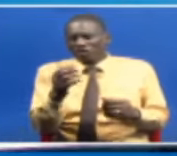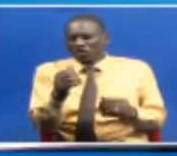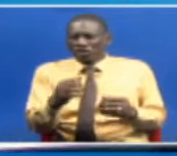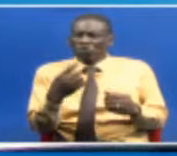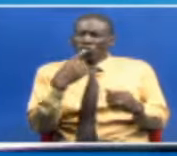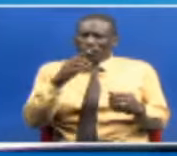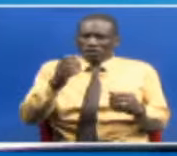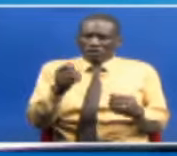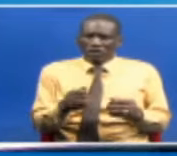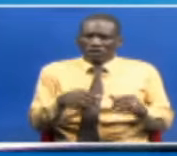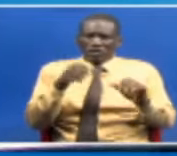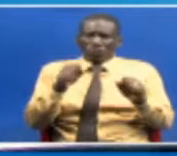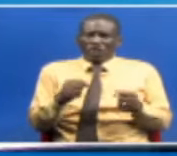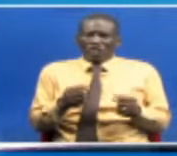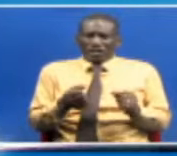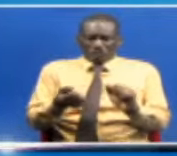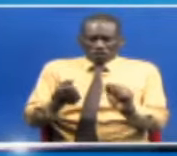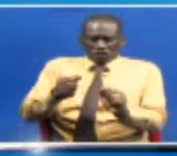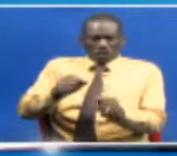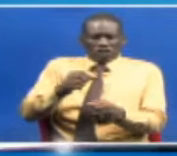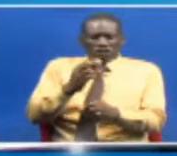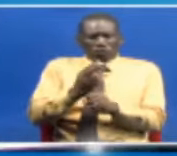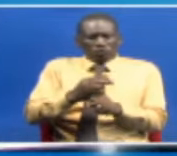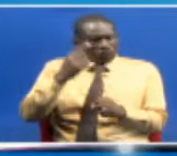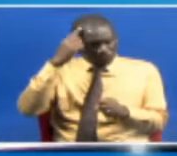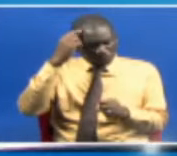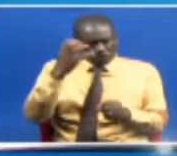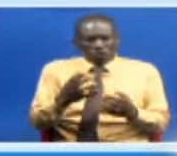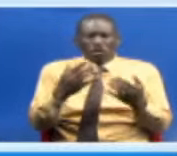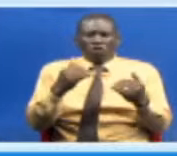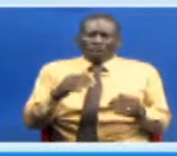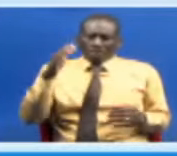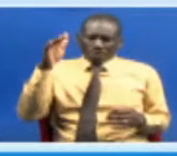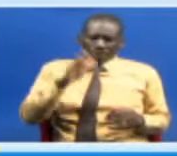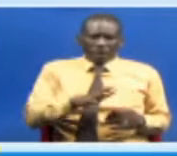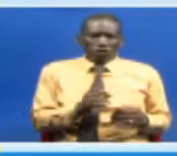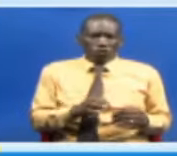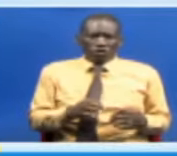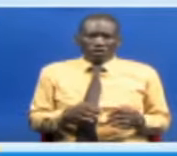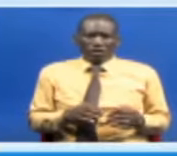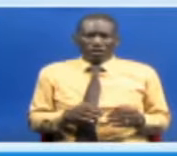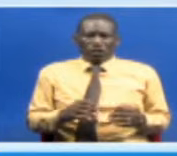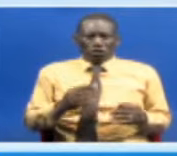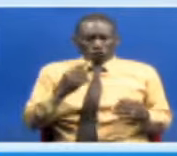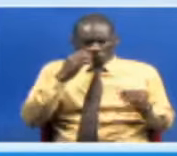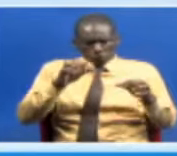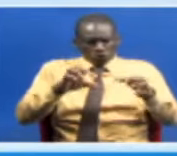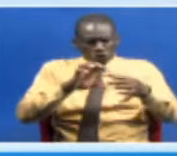can certainly replace the use of charcoal. Mm. So back to the reticulation into homes. You said